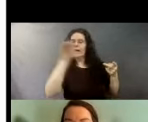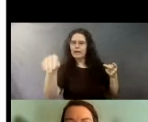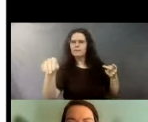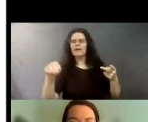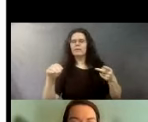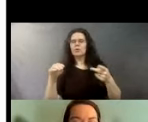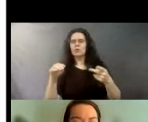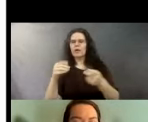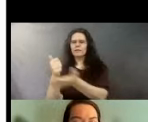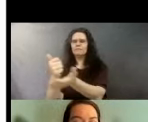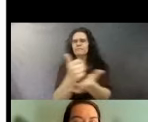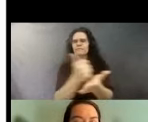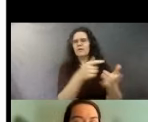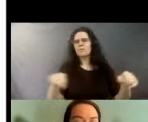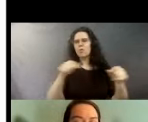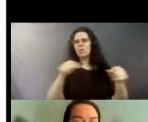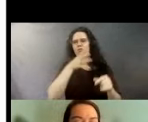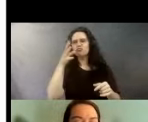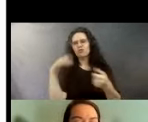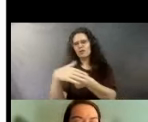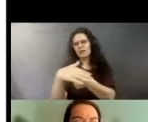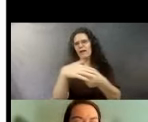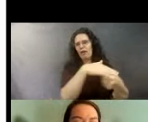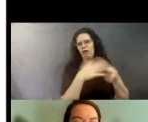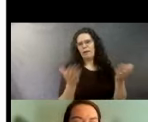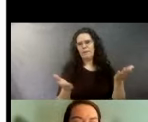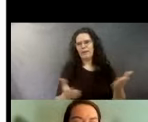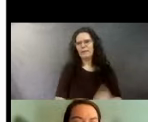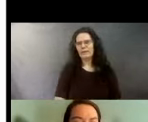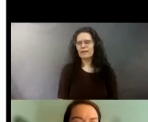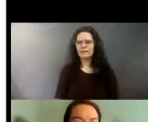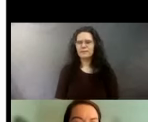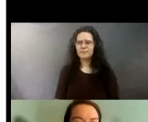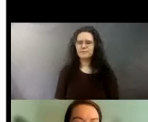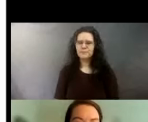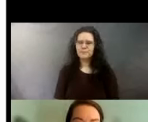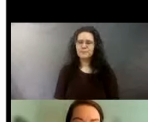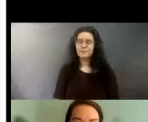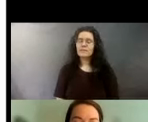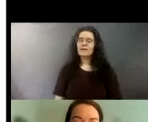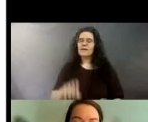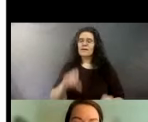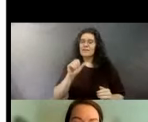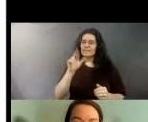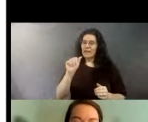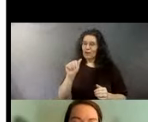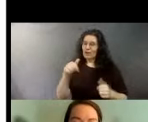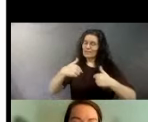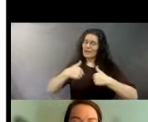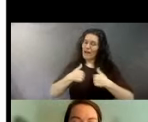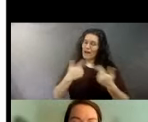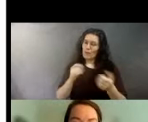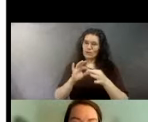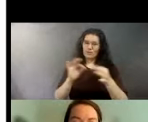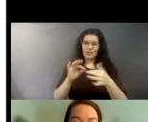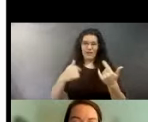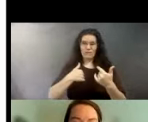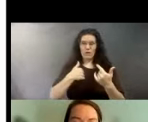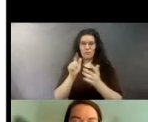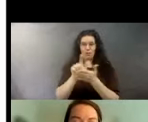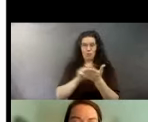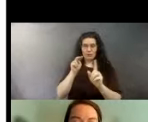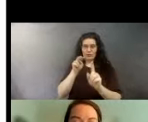Yeah, I'd like to say from the lawyer standpoint, being on site is absolutely fantastic. I mean, being able to